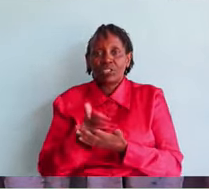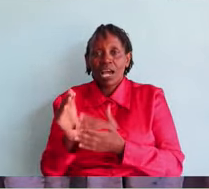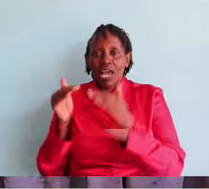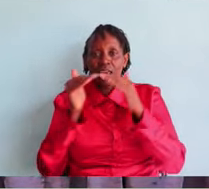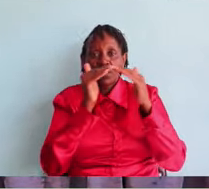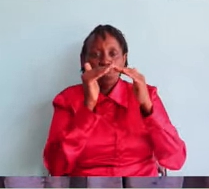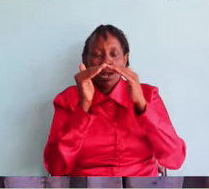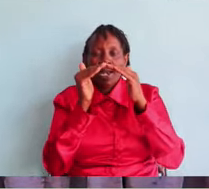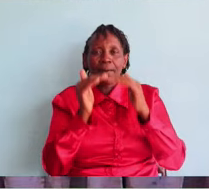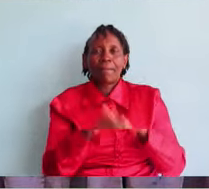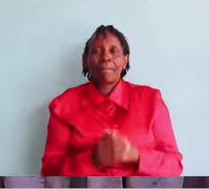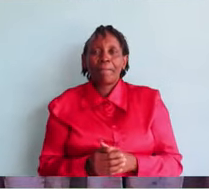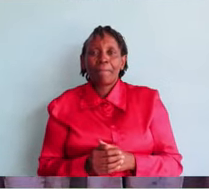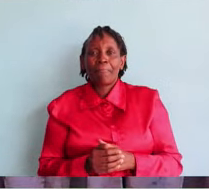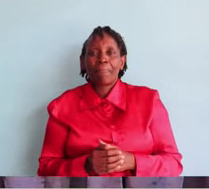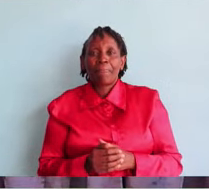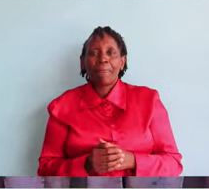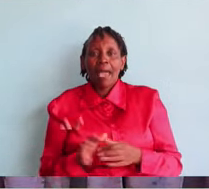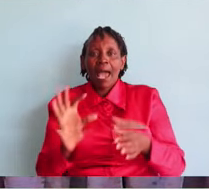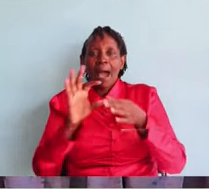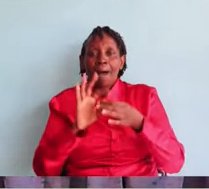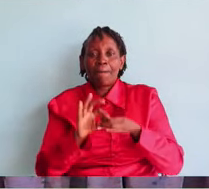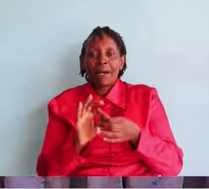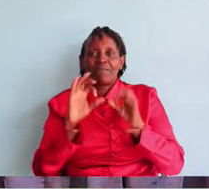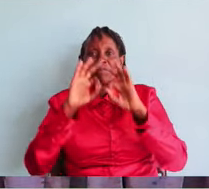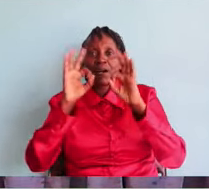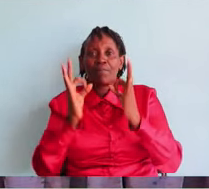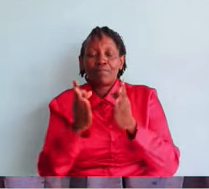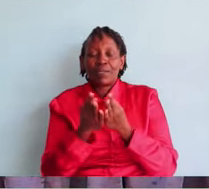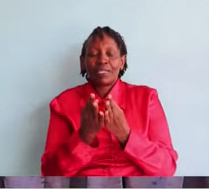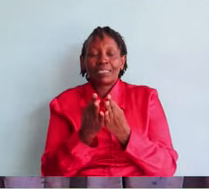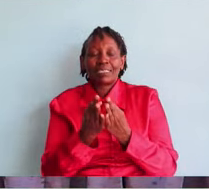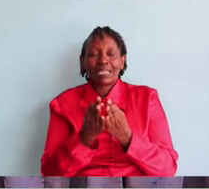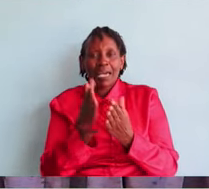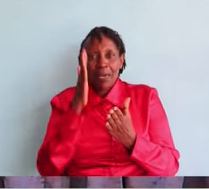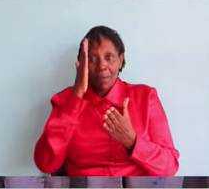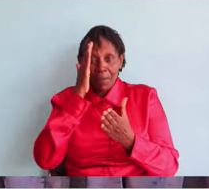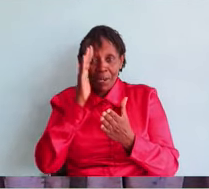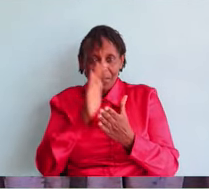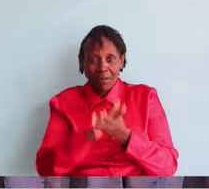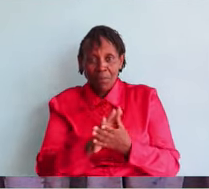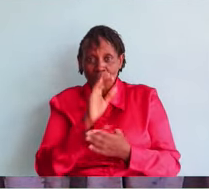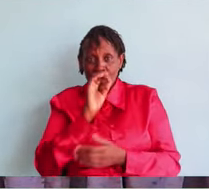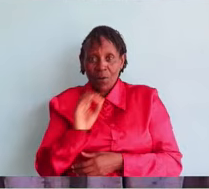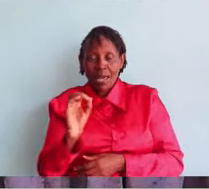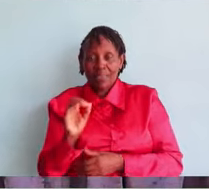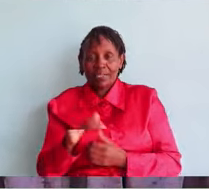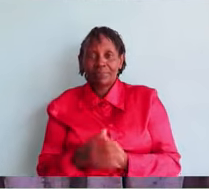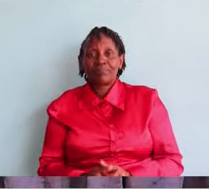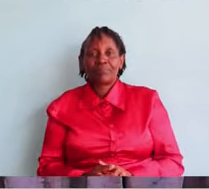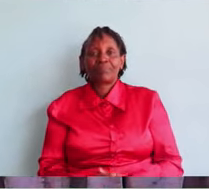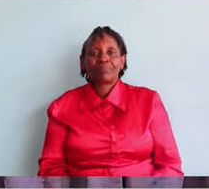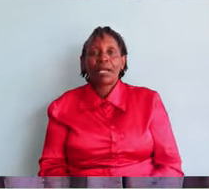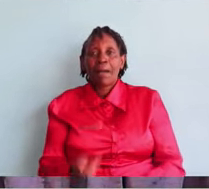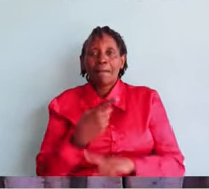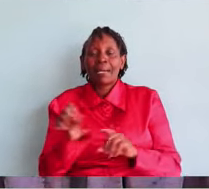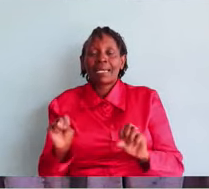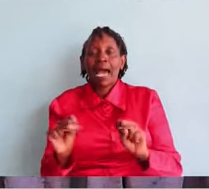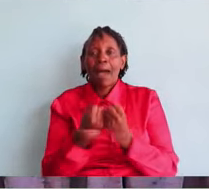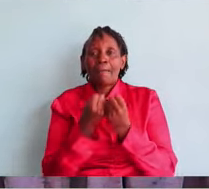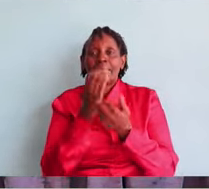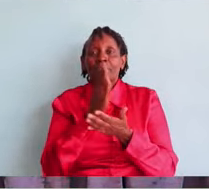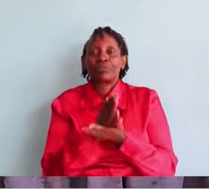equally among the families. It's unbelievable, but it happens. So when we